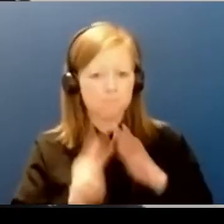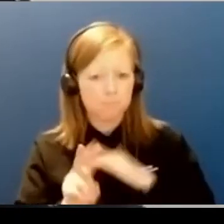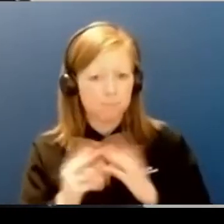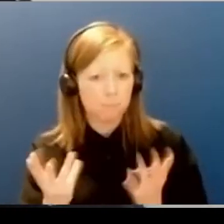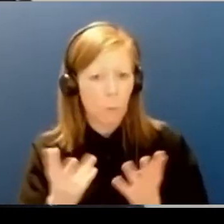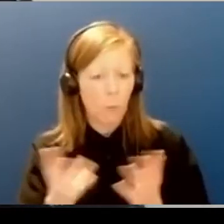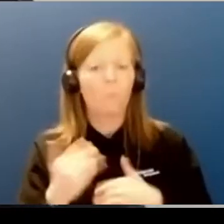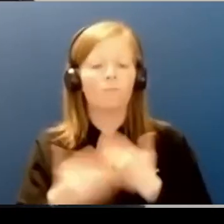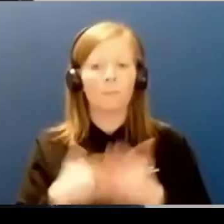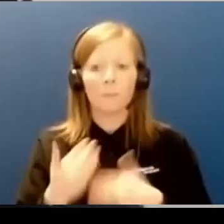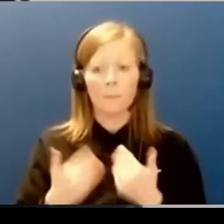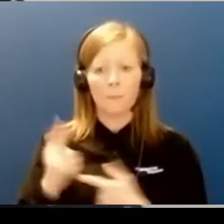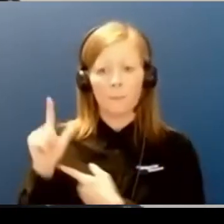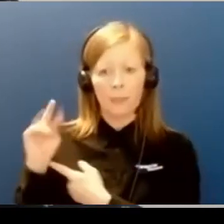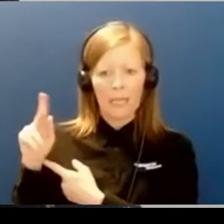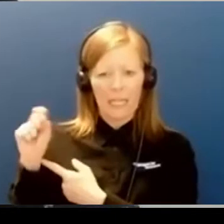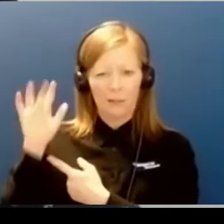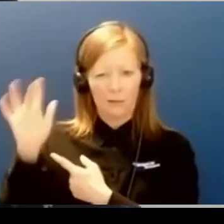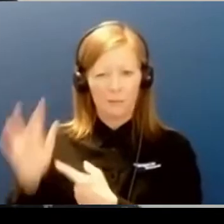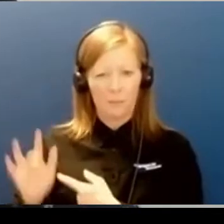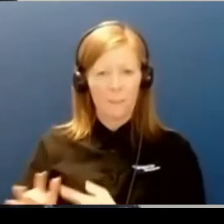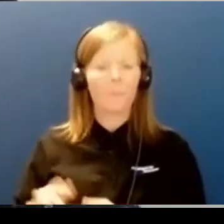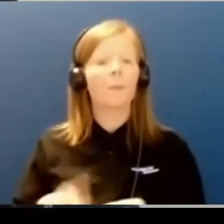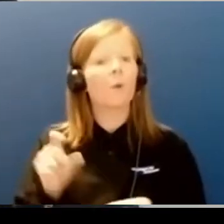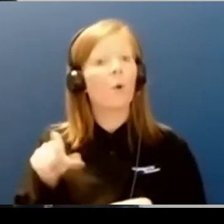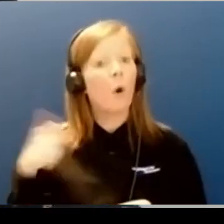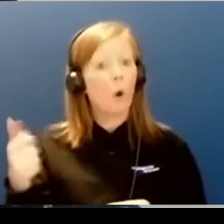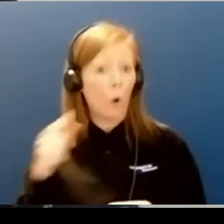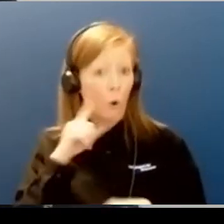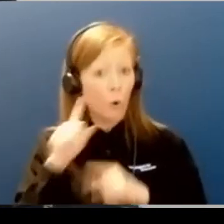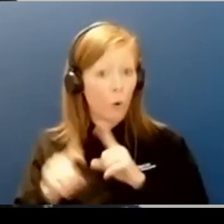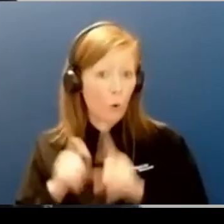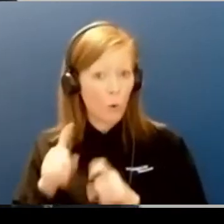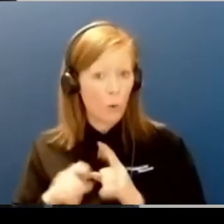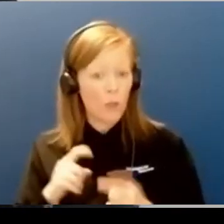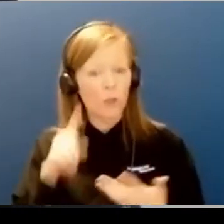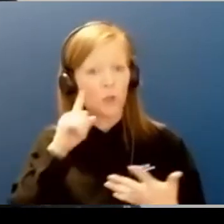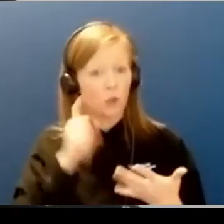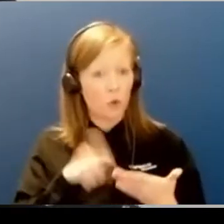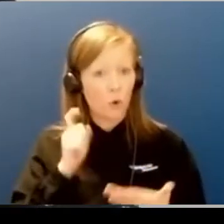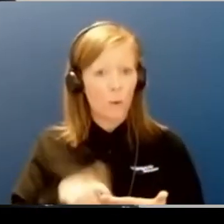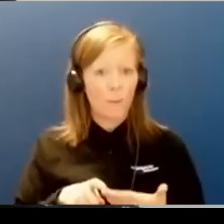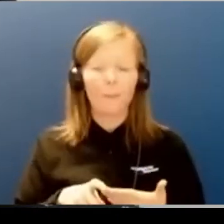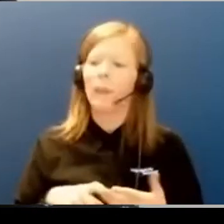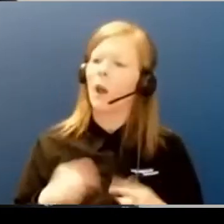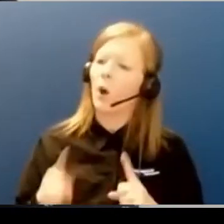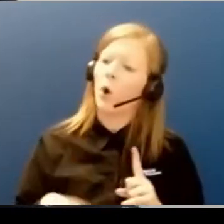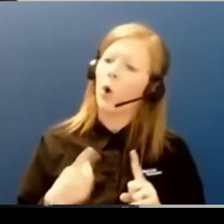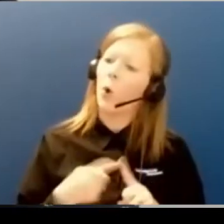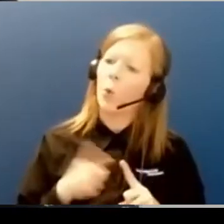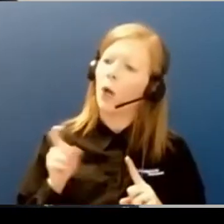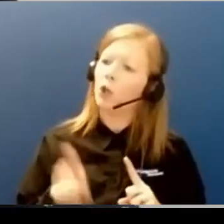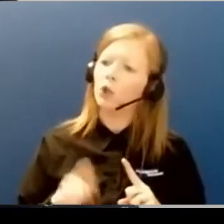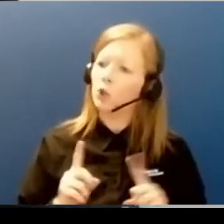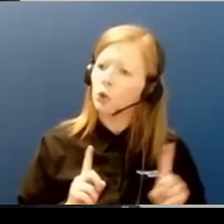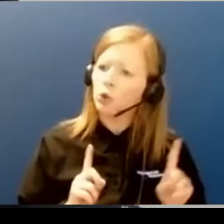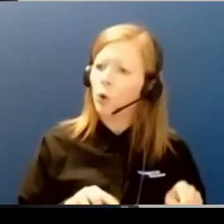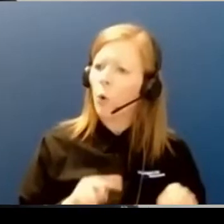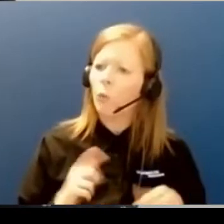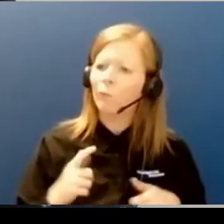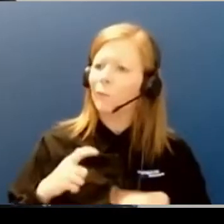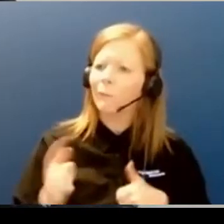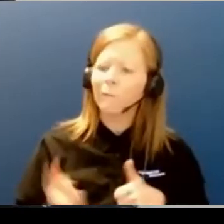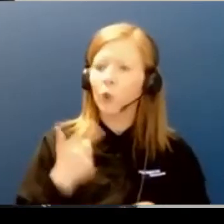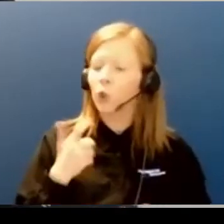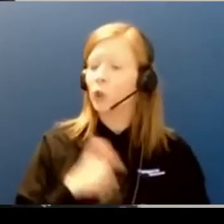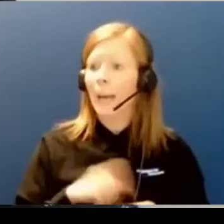The other questions we had from you all at that age is, when should your child see the dentist first?